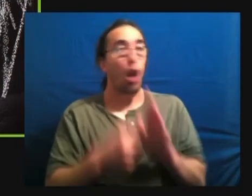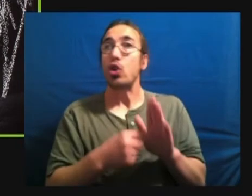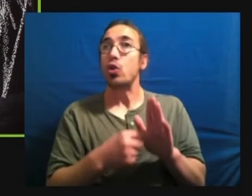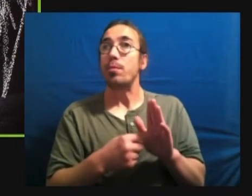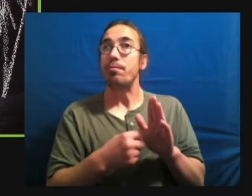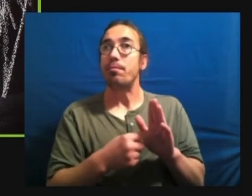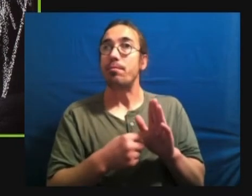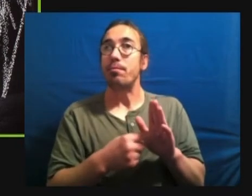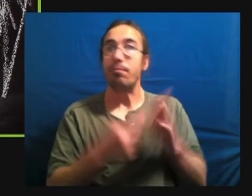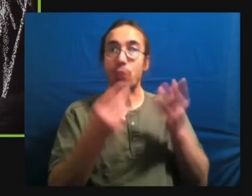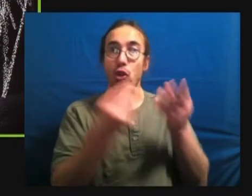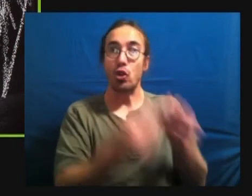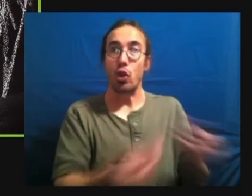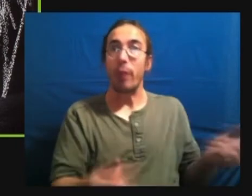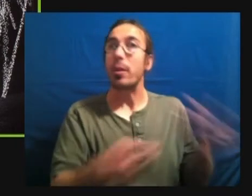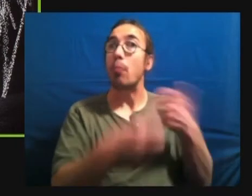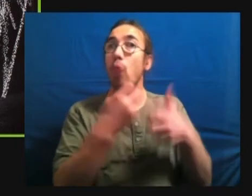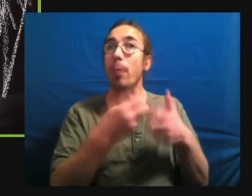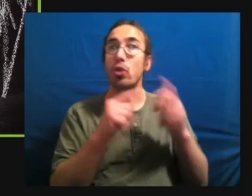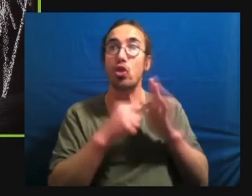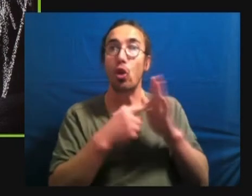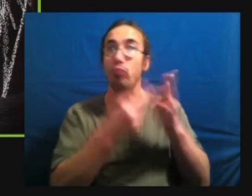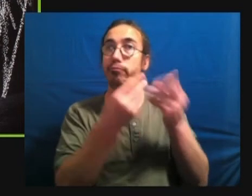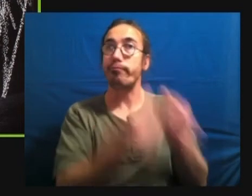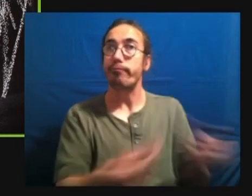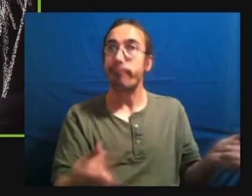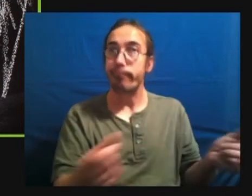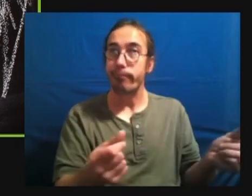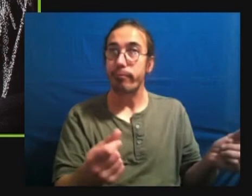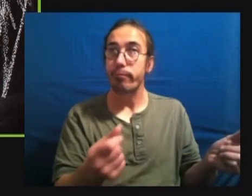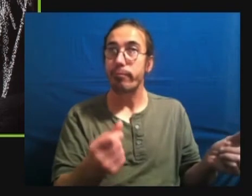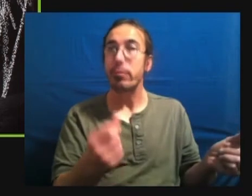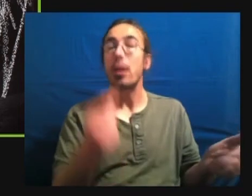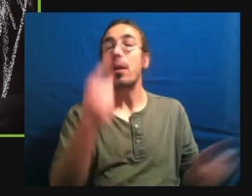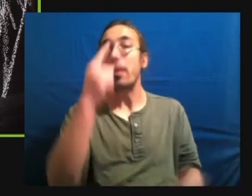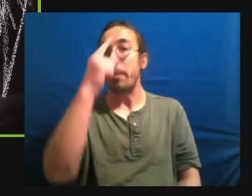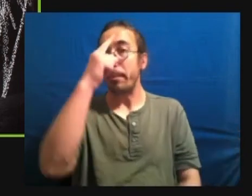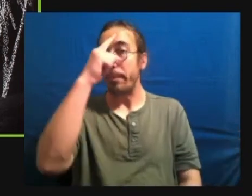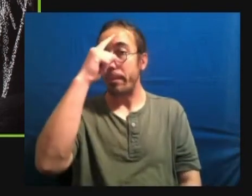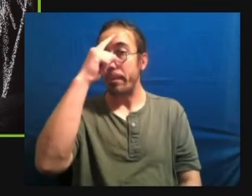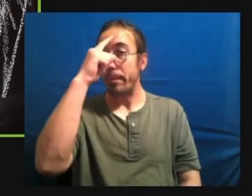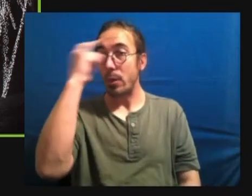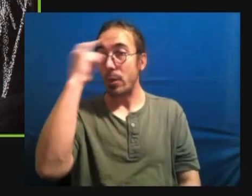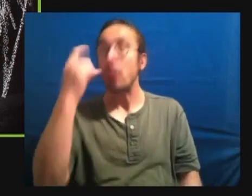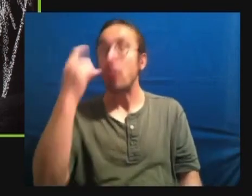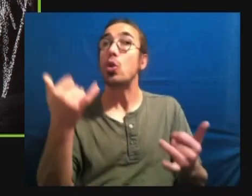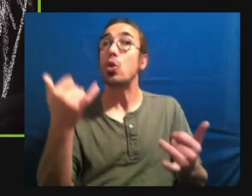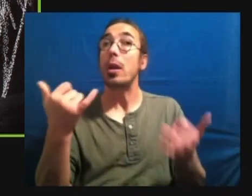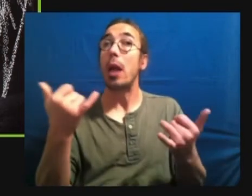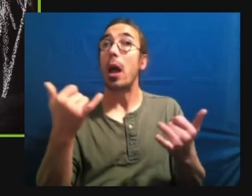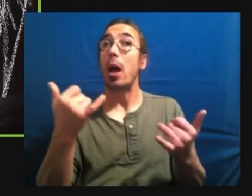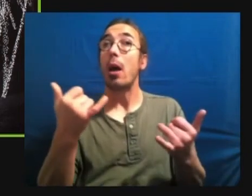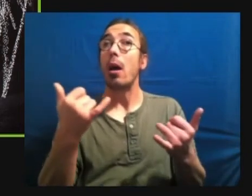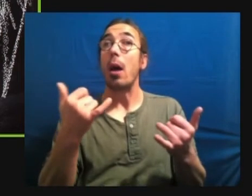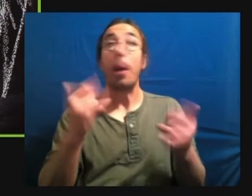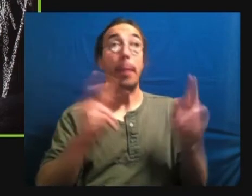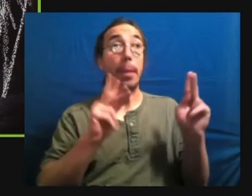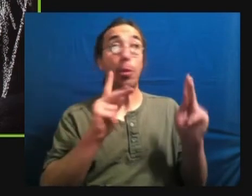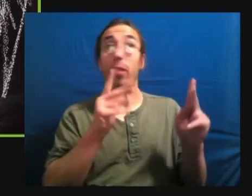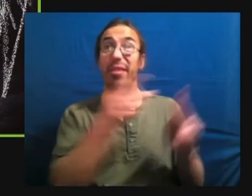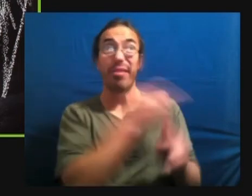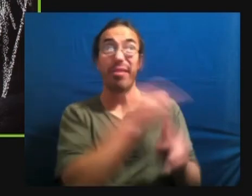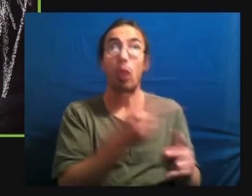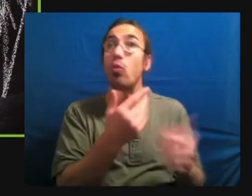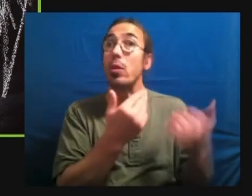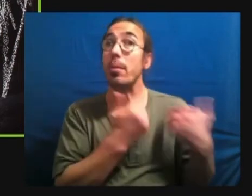right? Because you are now making people stakeholders who haven't